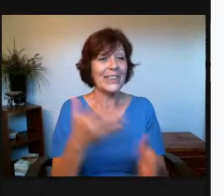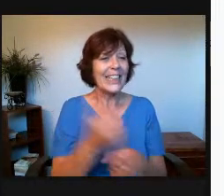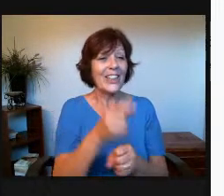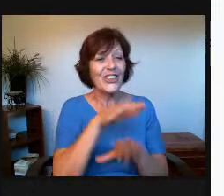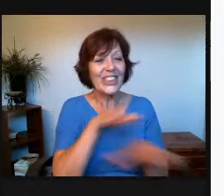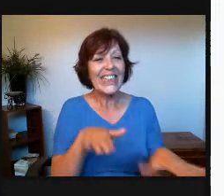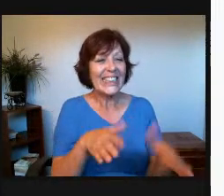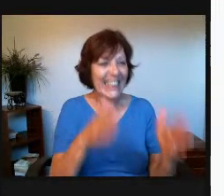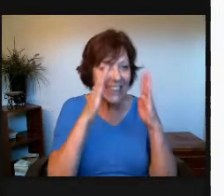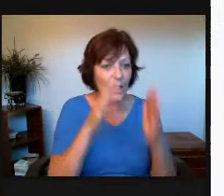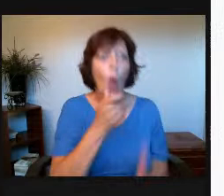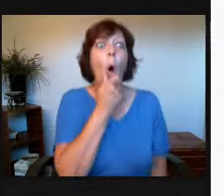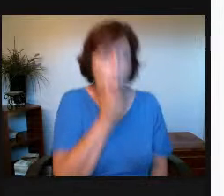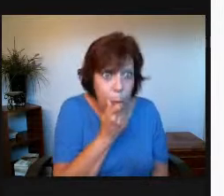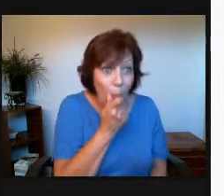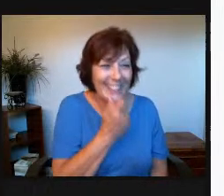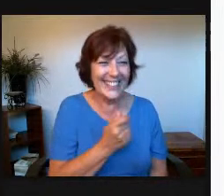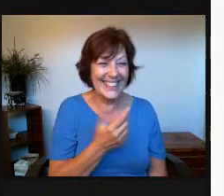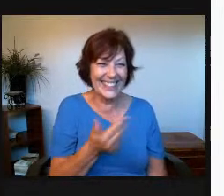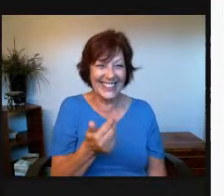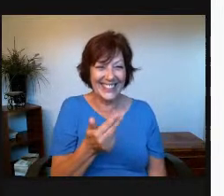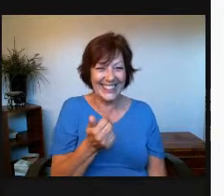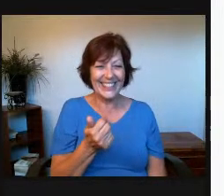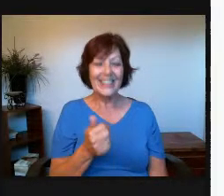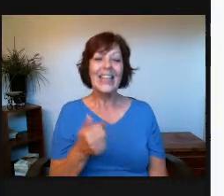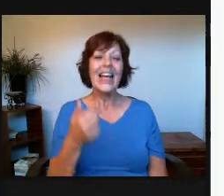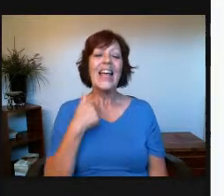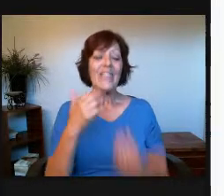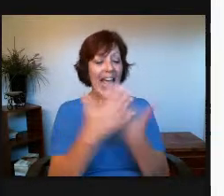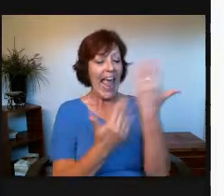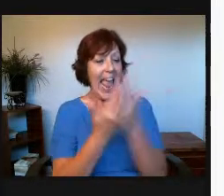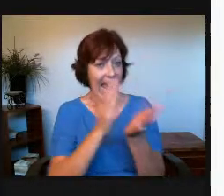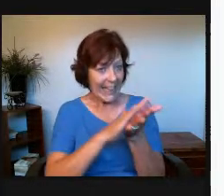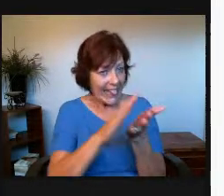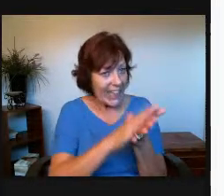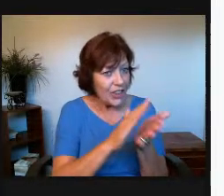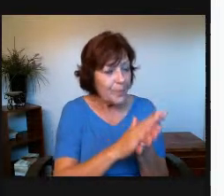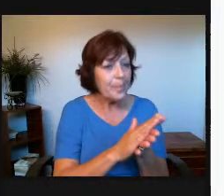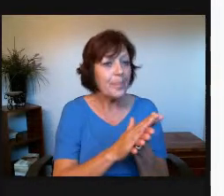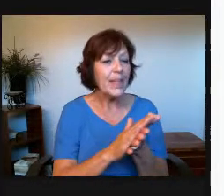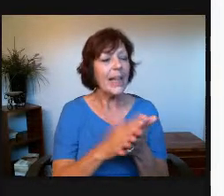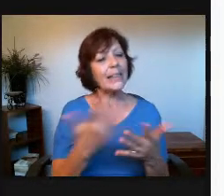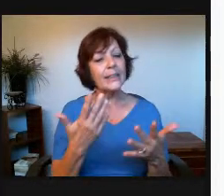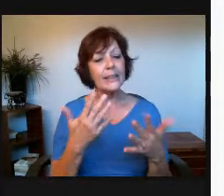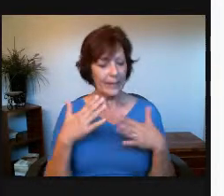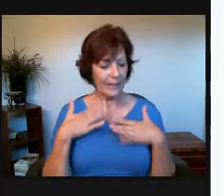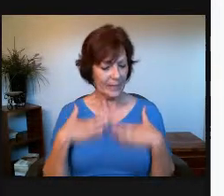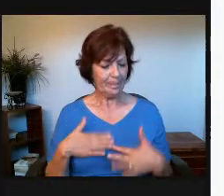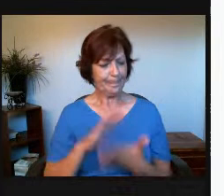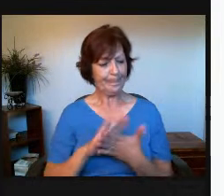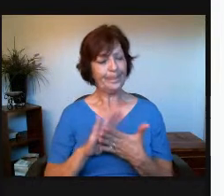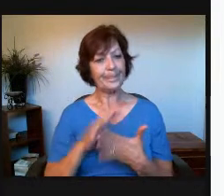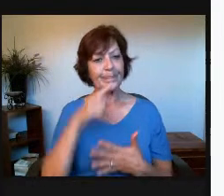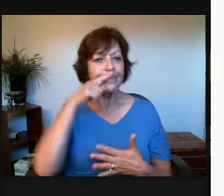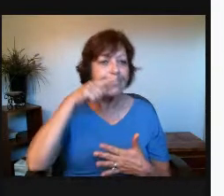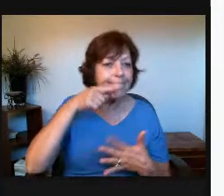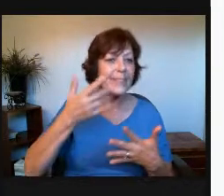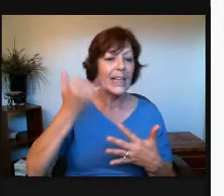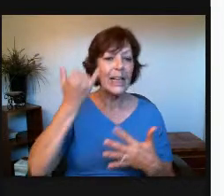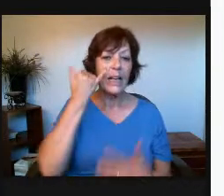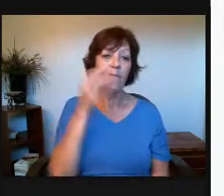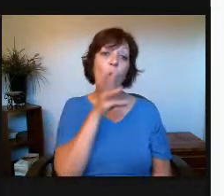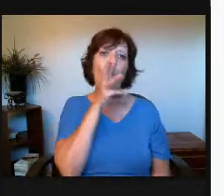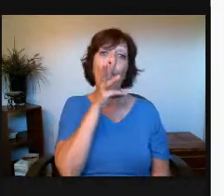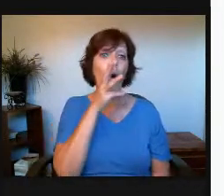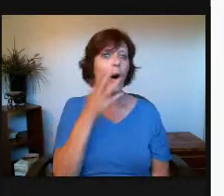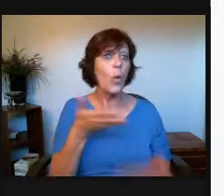paying attention to you. Always have some hand sanitizer and some personal hygiene items. If the water is out